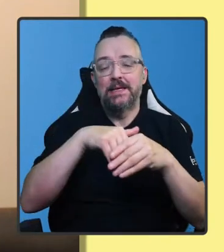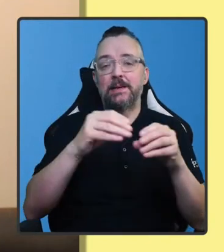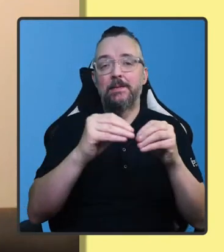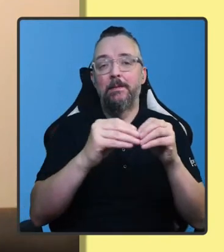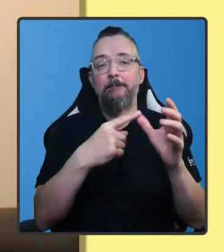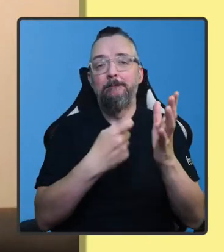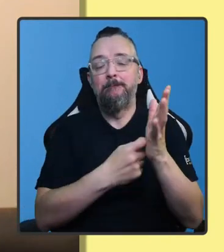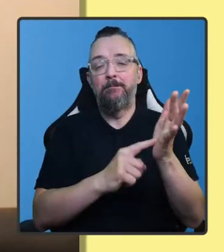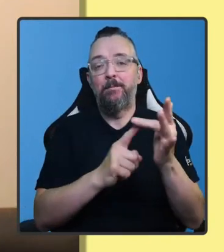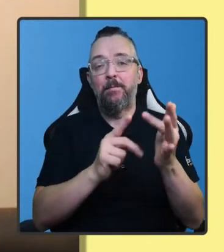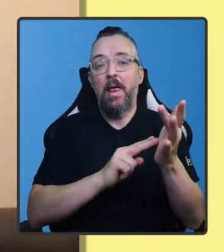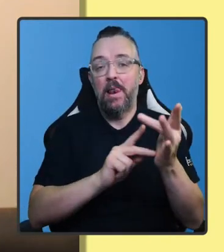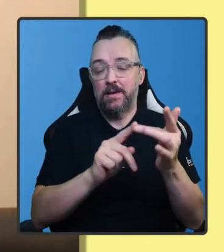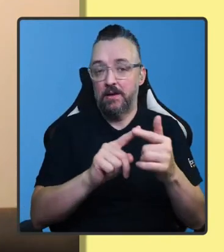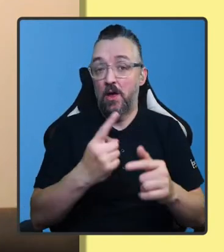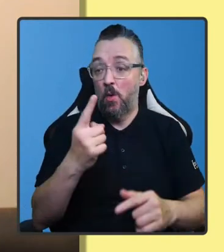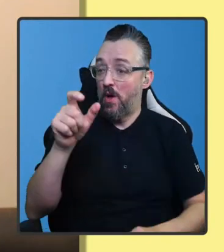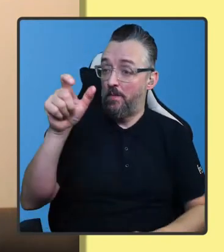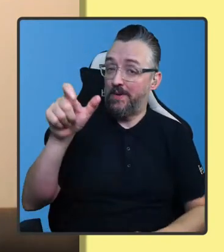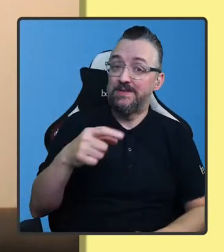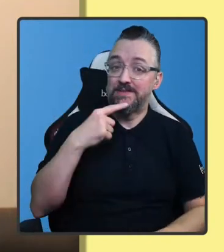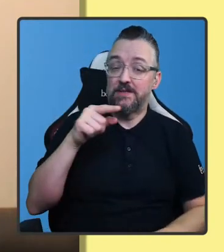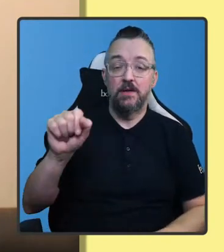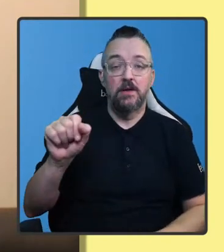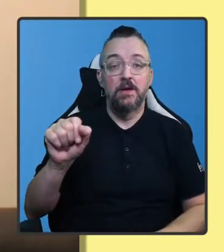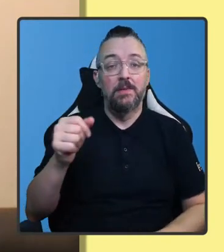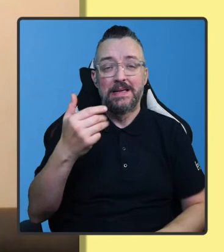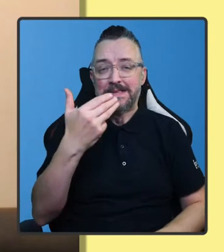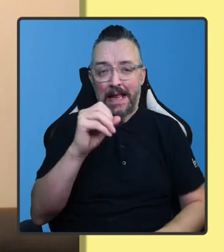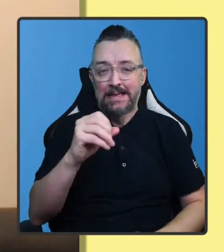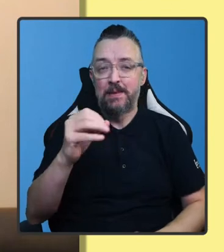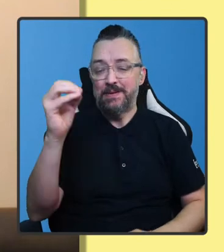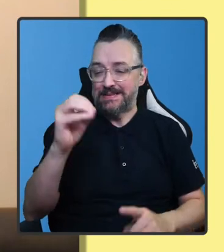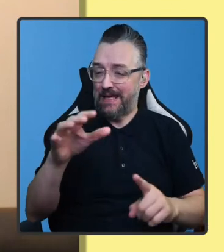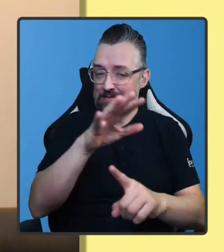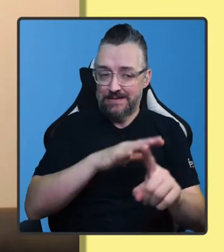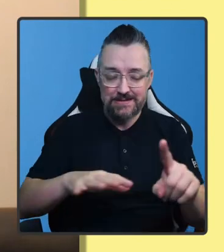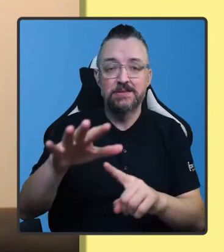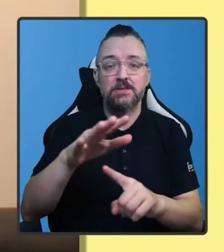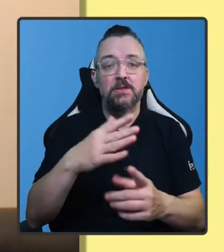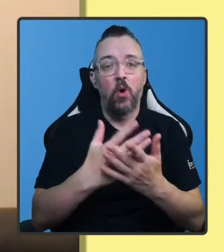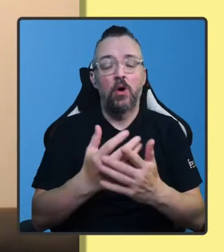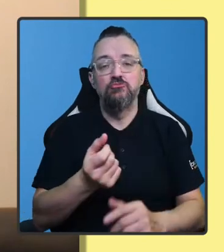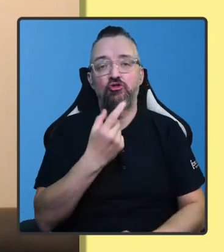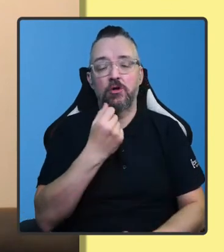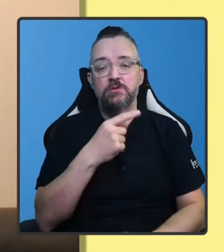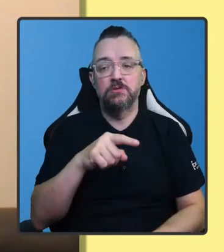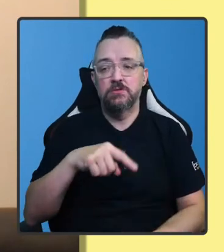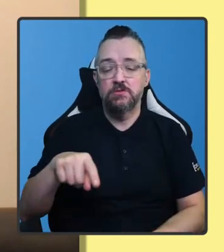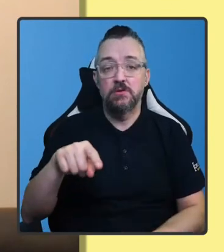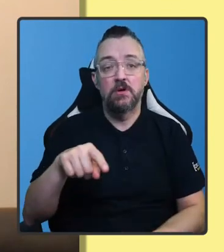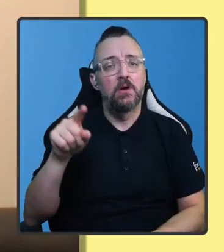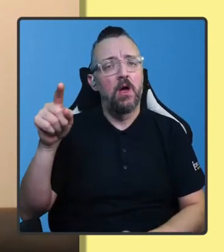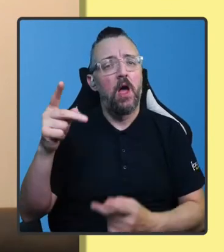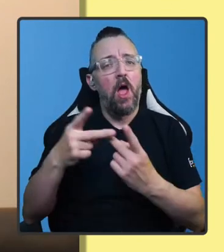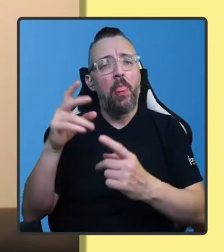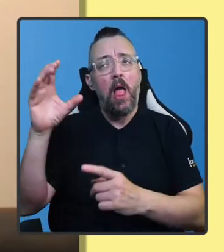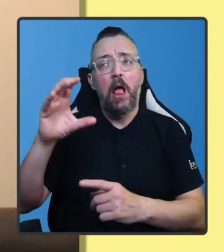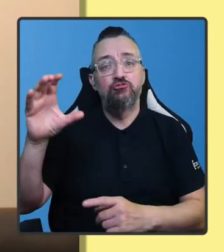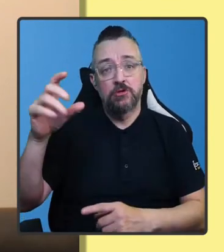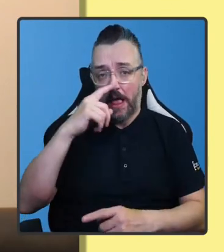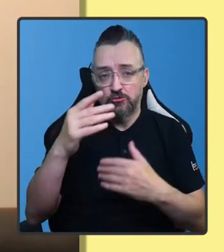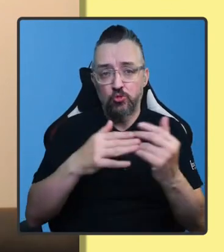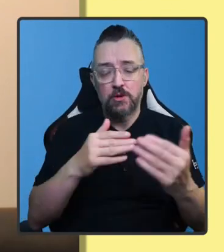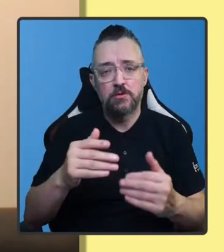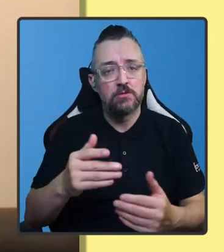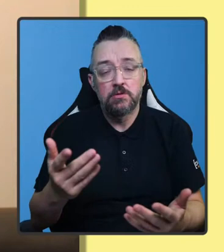estimated that 90% of men in his halls were on drugs. If other countries can tackle this problem, why can't we? In the